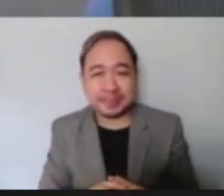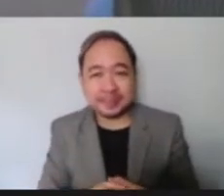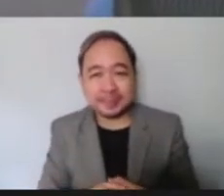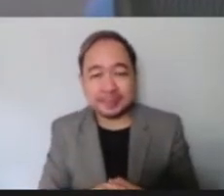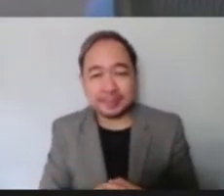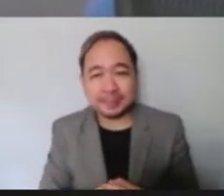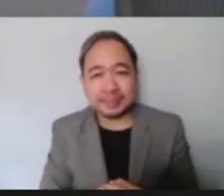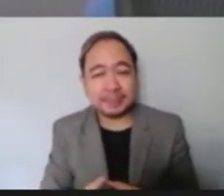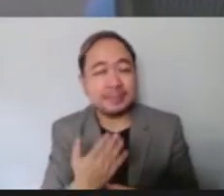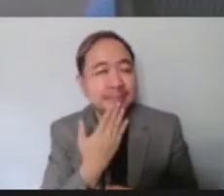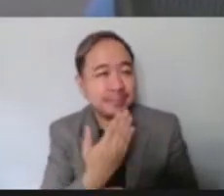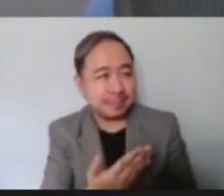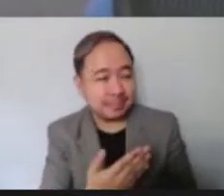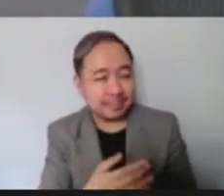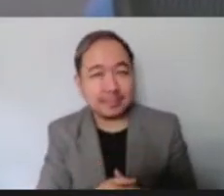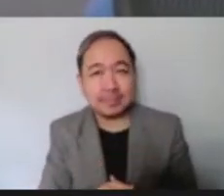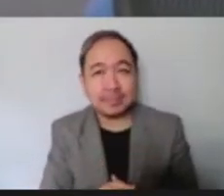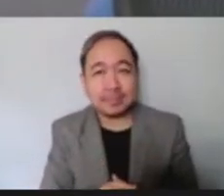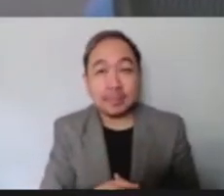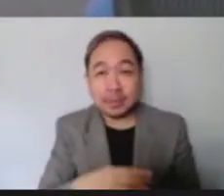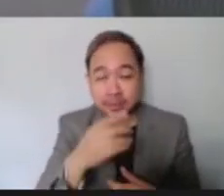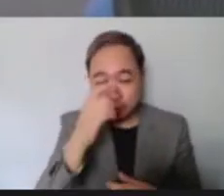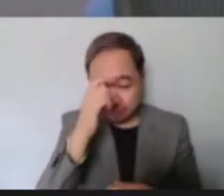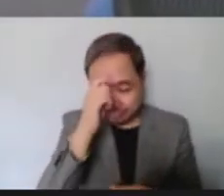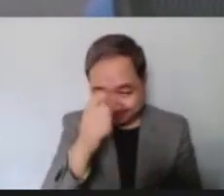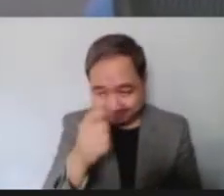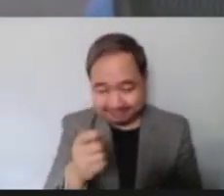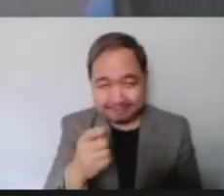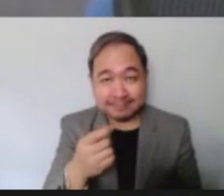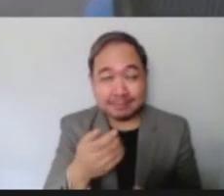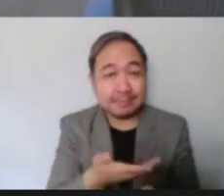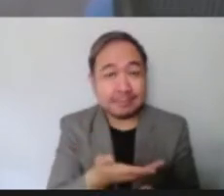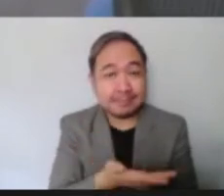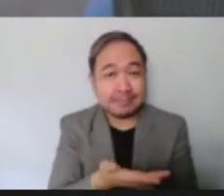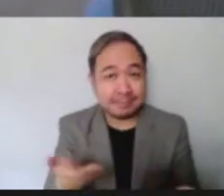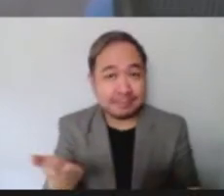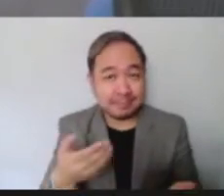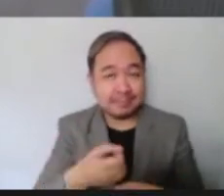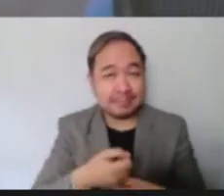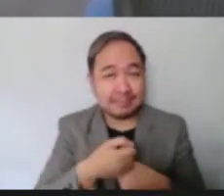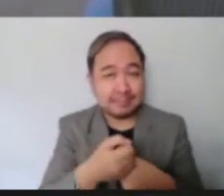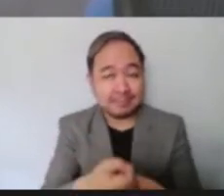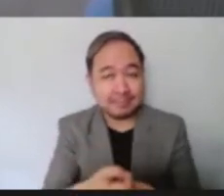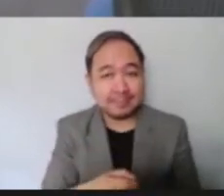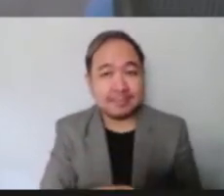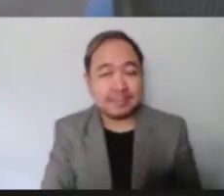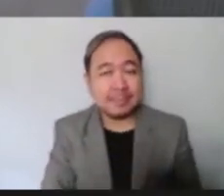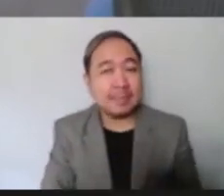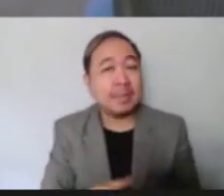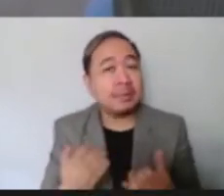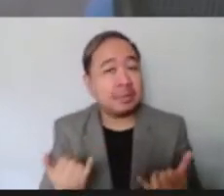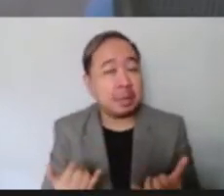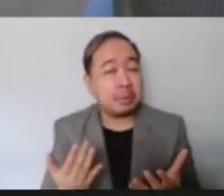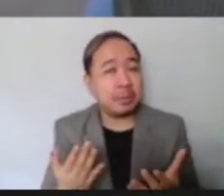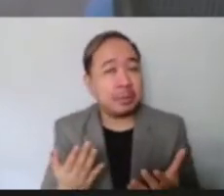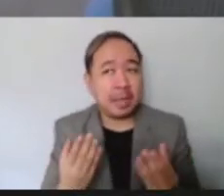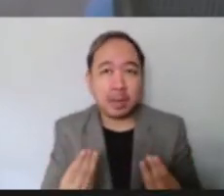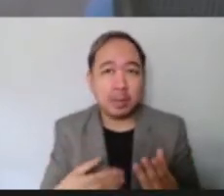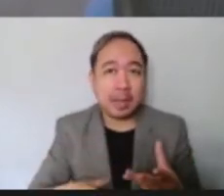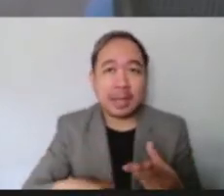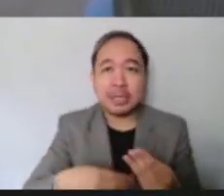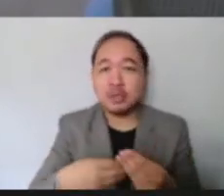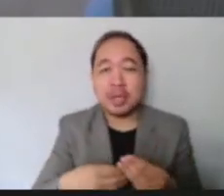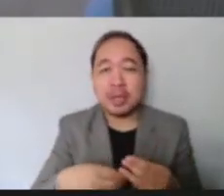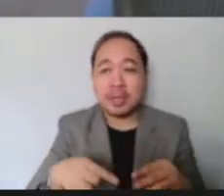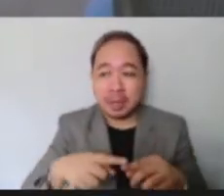thank you Mr chair uh excellencies distinguished delegates in efforts to provide additional space